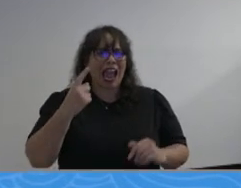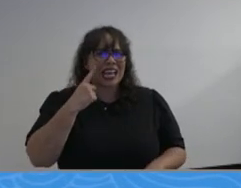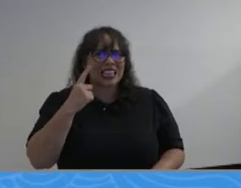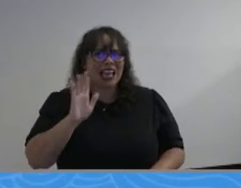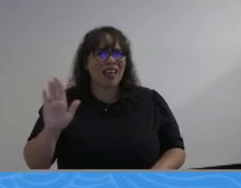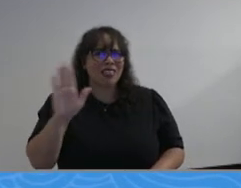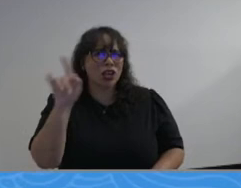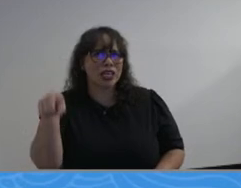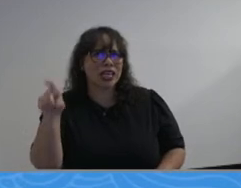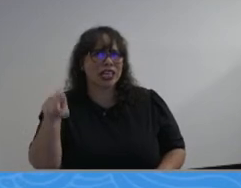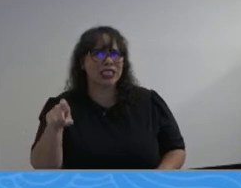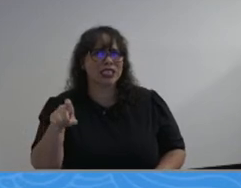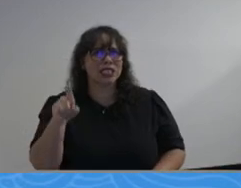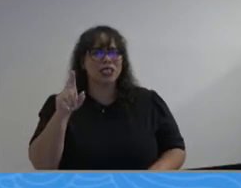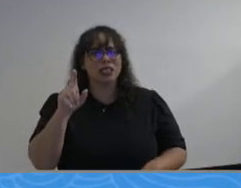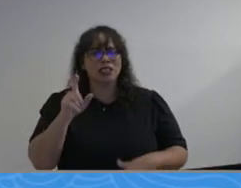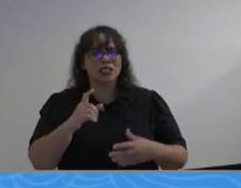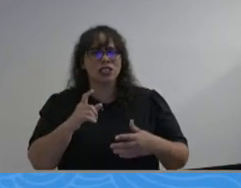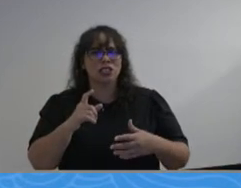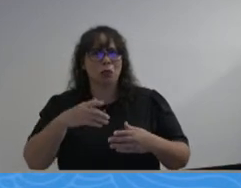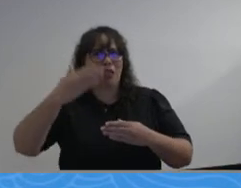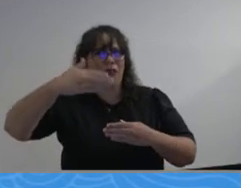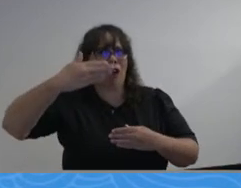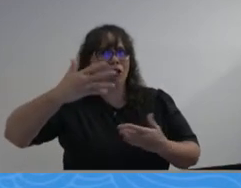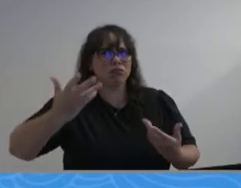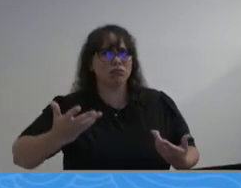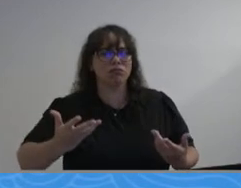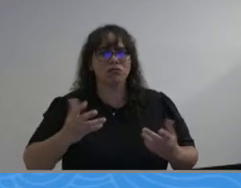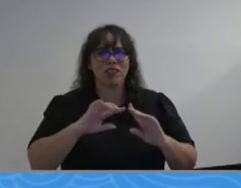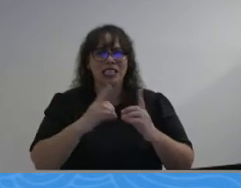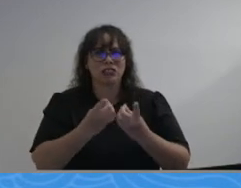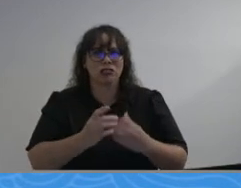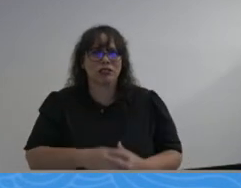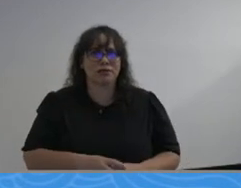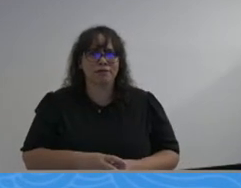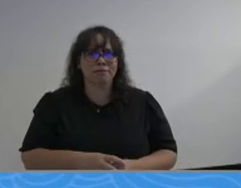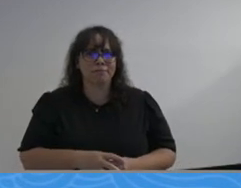their needs should be at the forefront of the district.